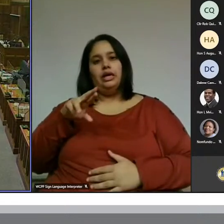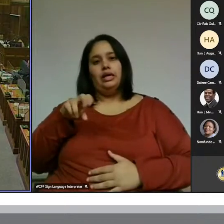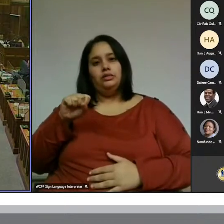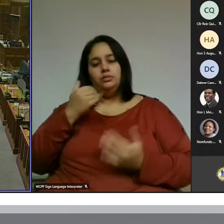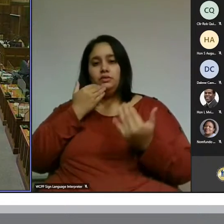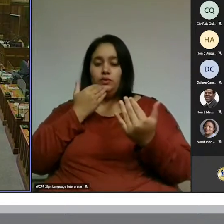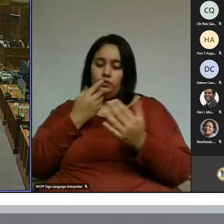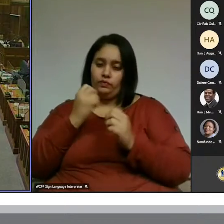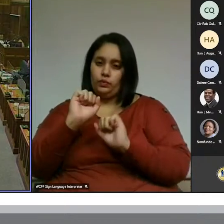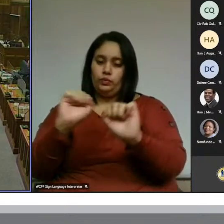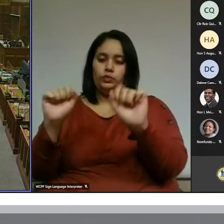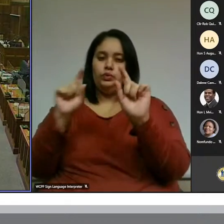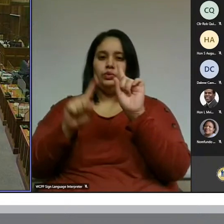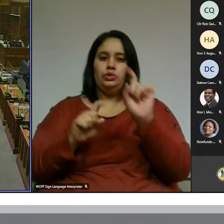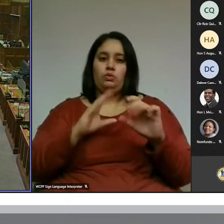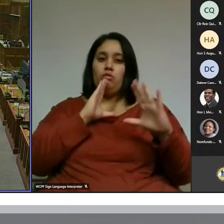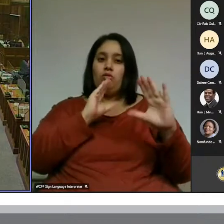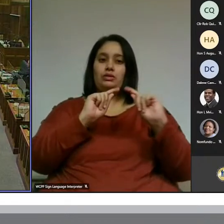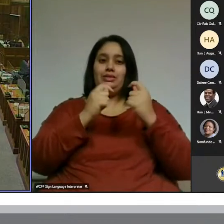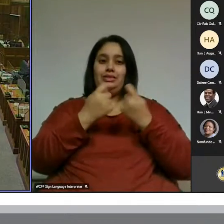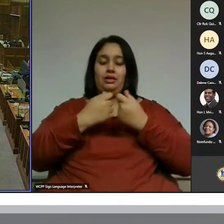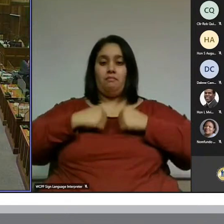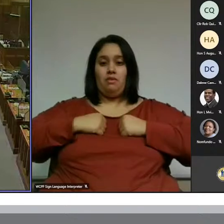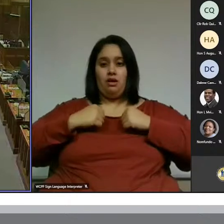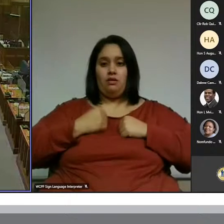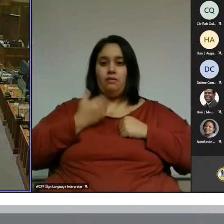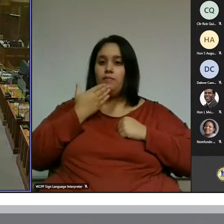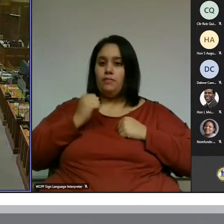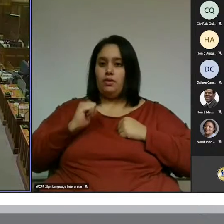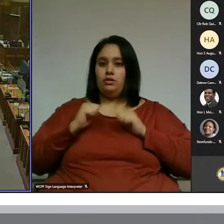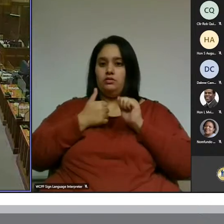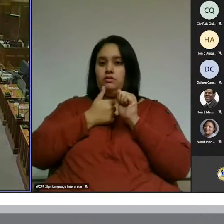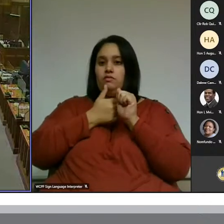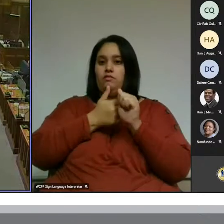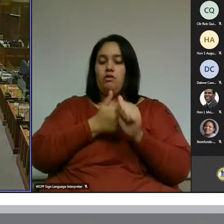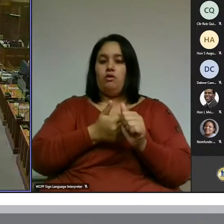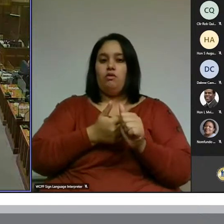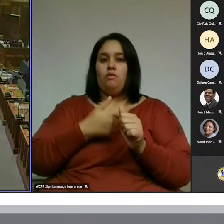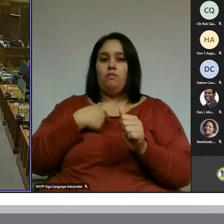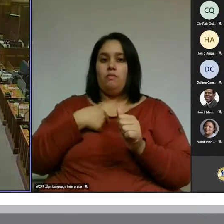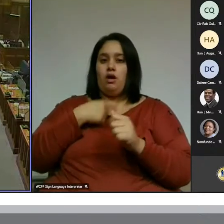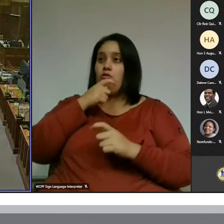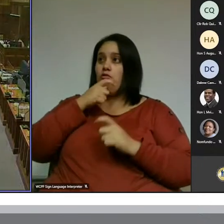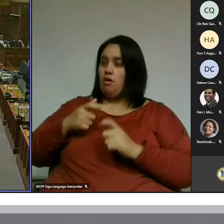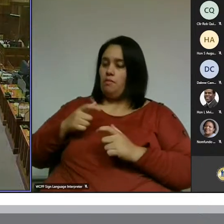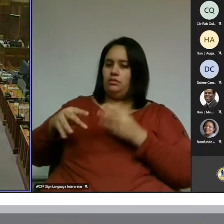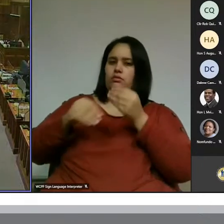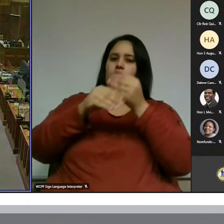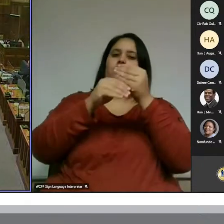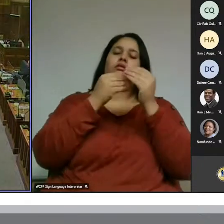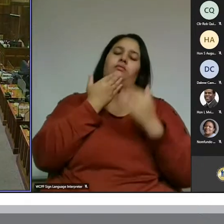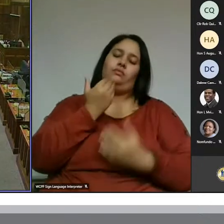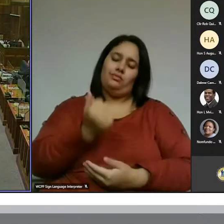I'm going to ask my team to please follow through after my initial comments.